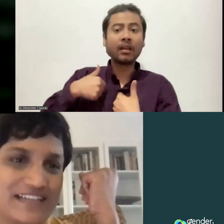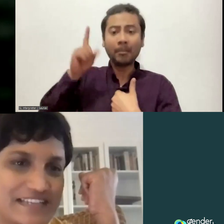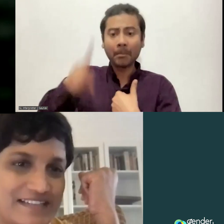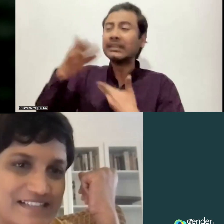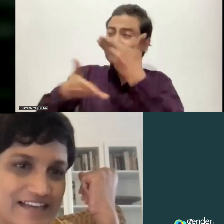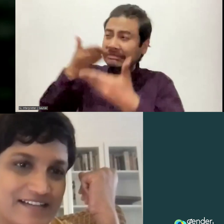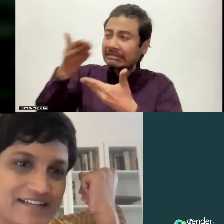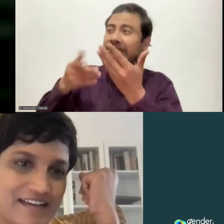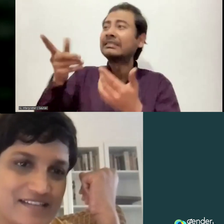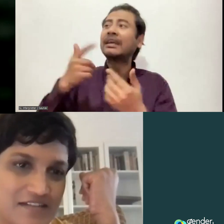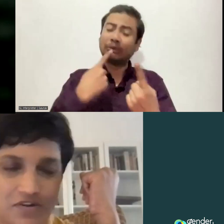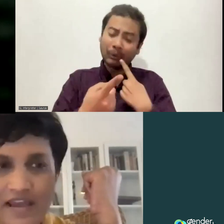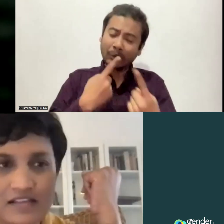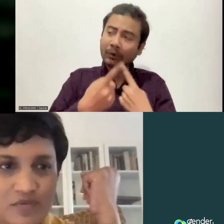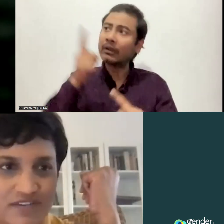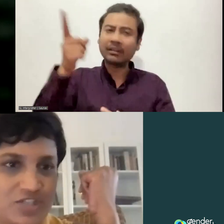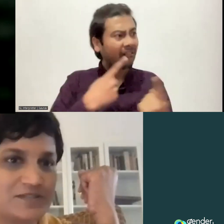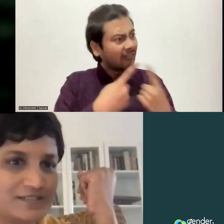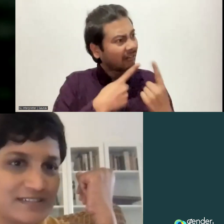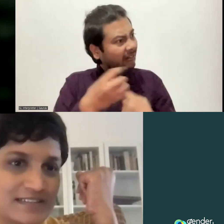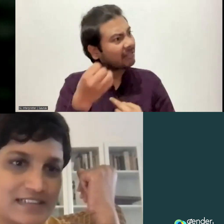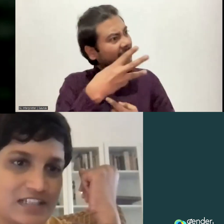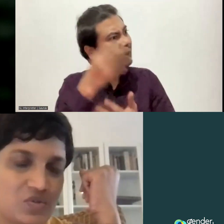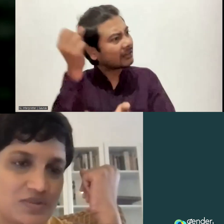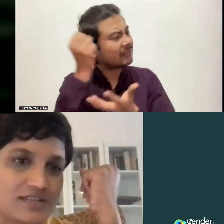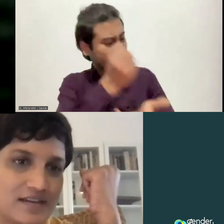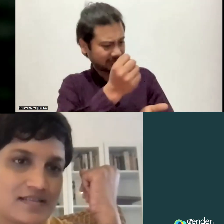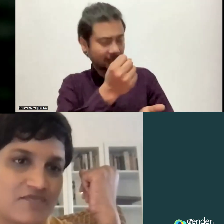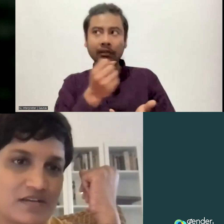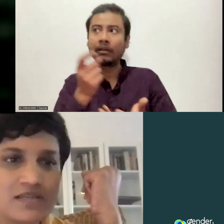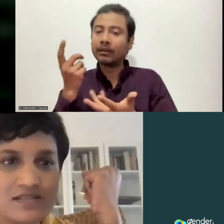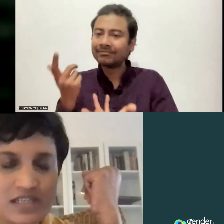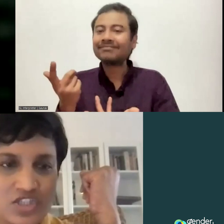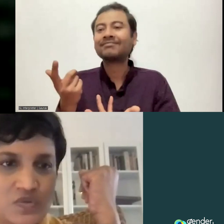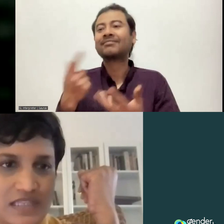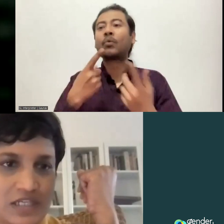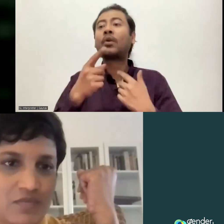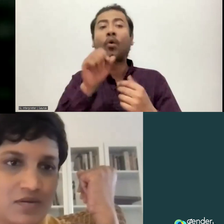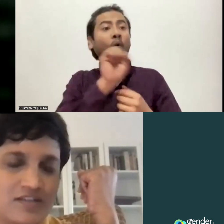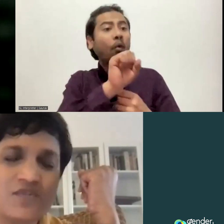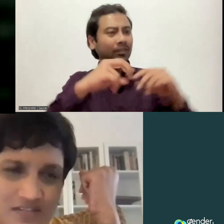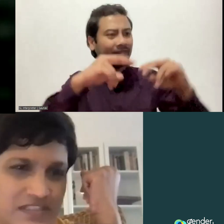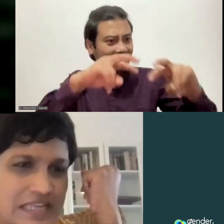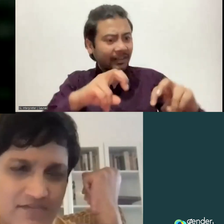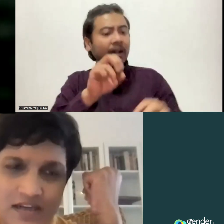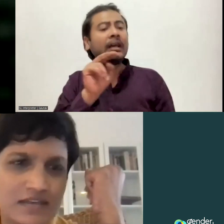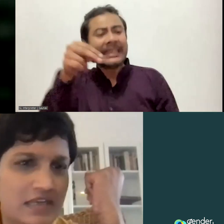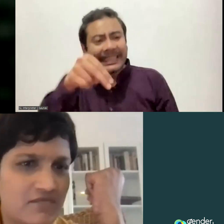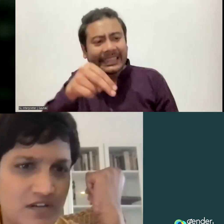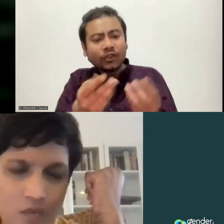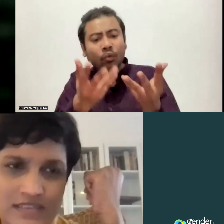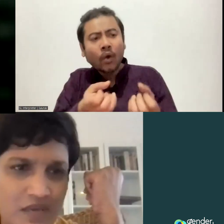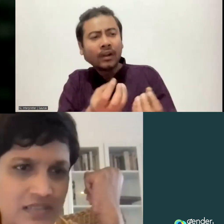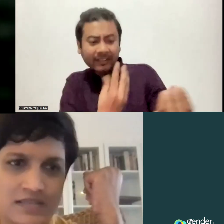uncover their needs. Like, yes, if you're a health professional, you know that there are some fundamental issues in the community. Of course, if it's life-threatening